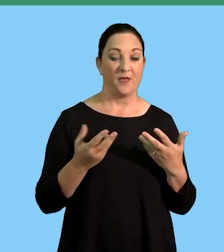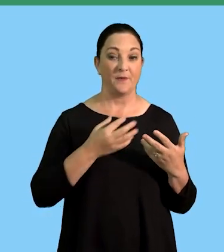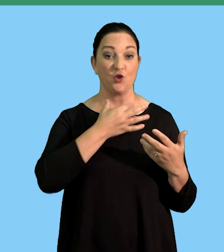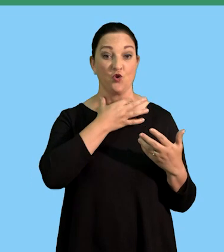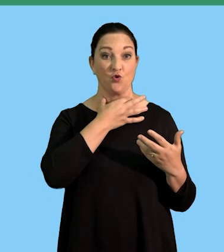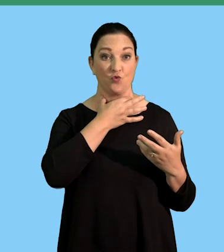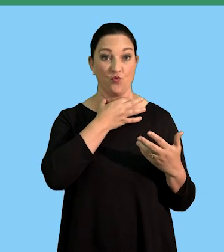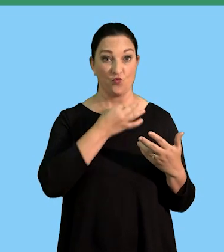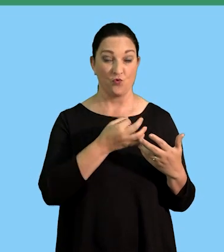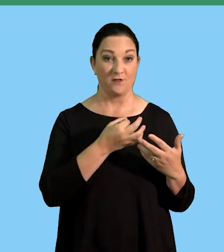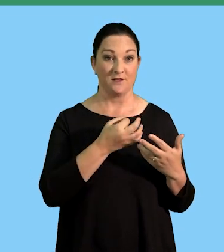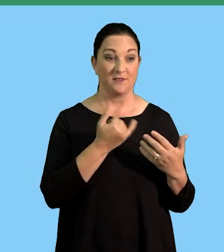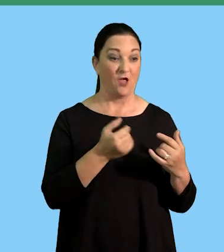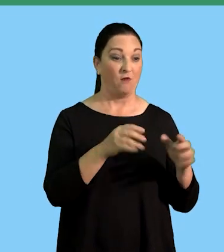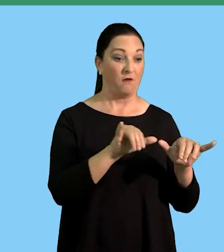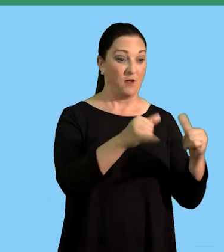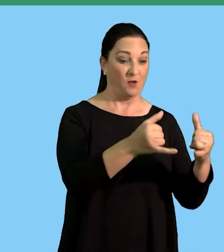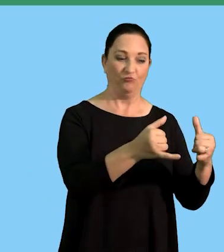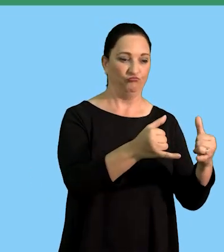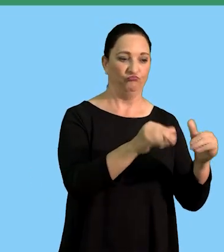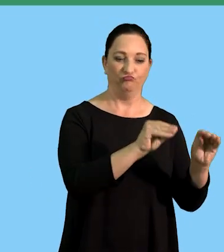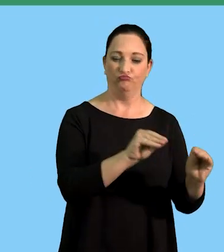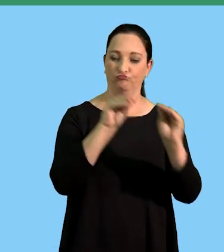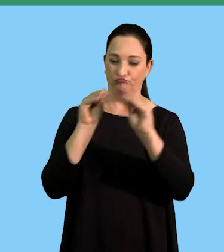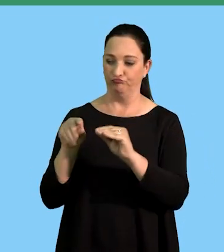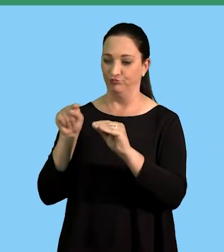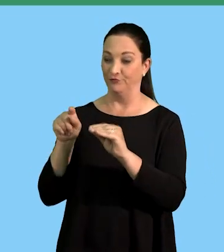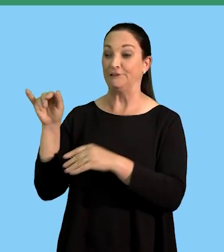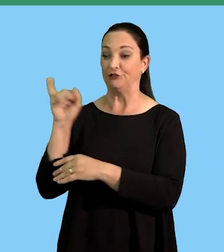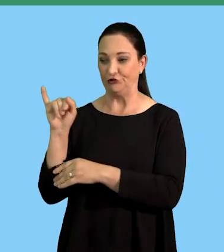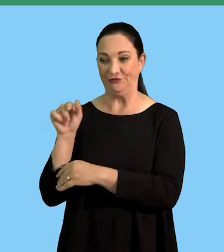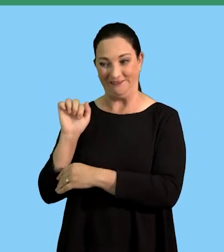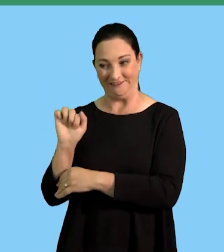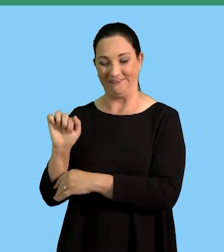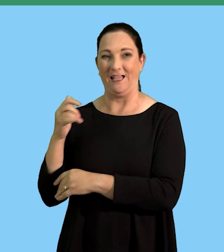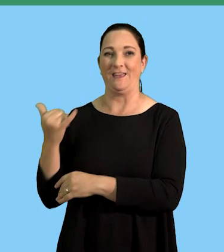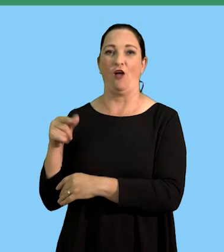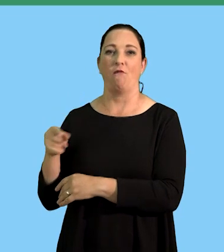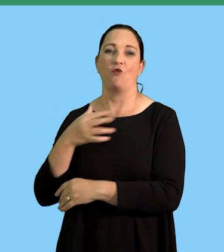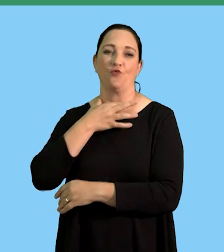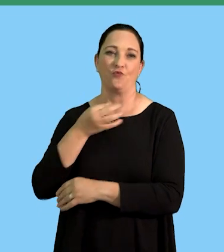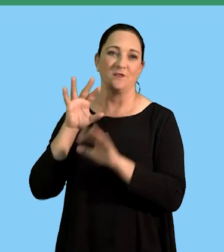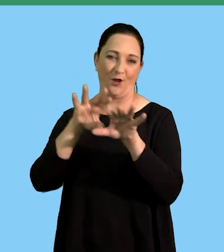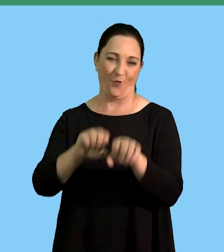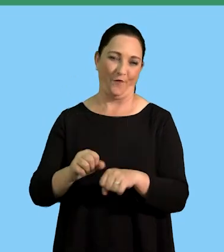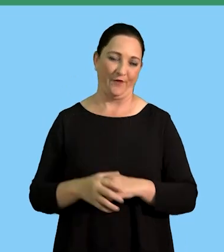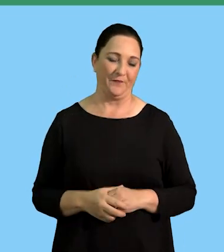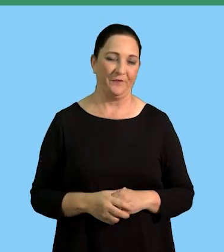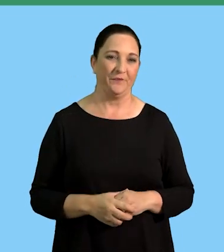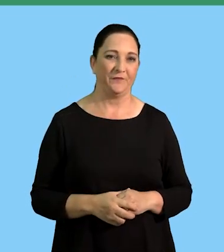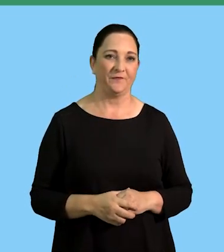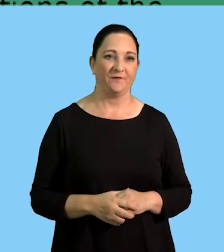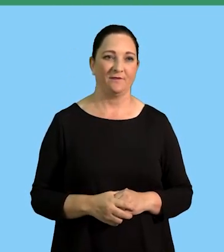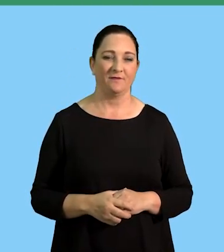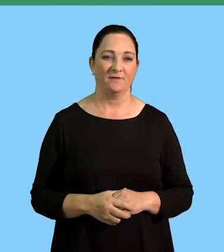the insured to the insurance company to say whatever risk now is no longer our accountability, but the insurance company can